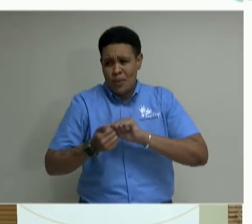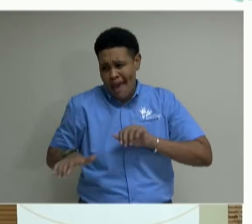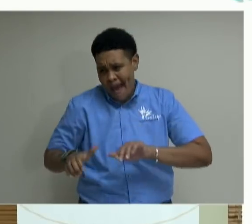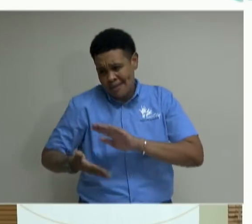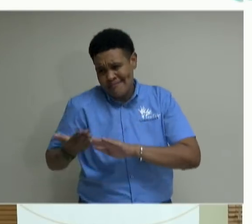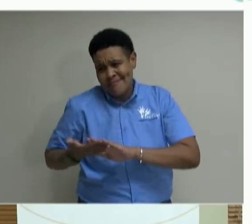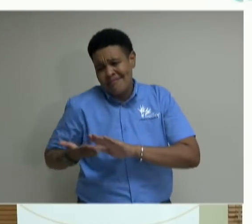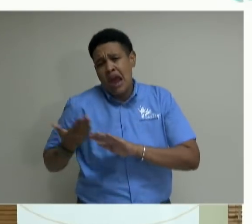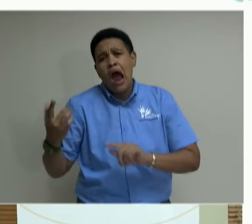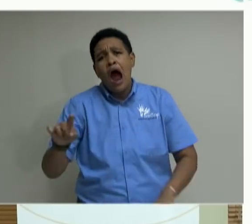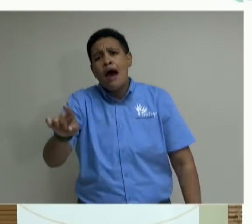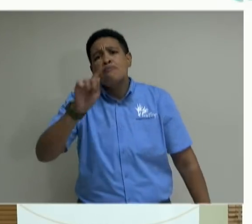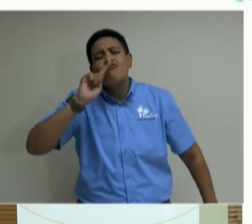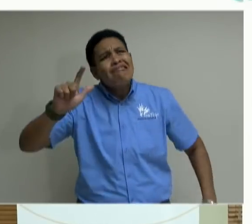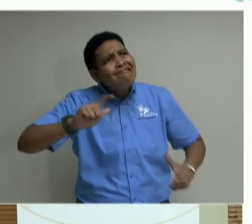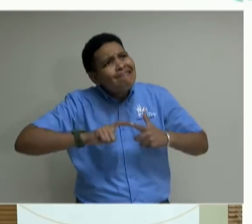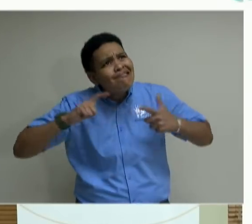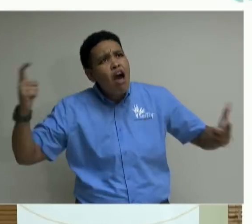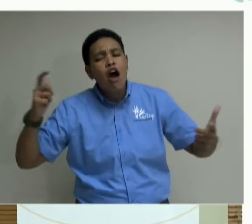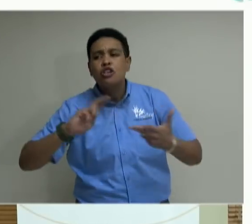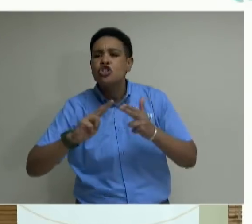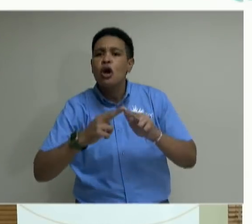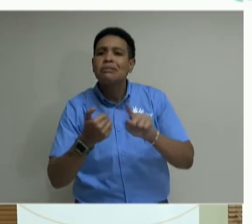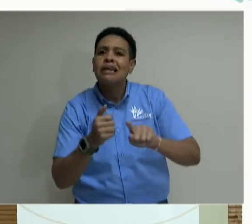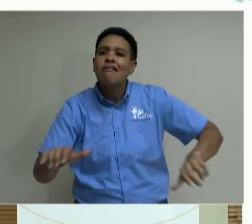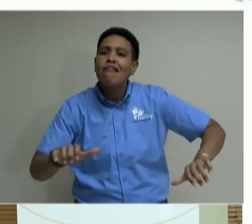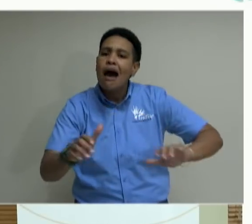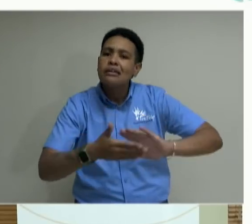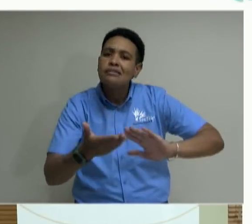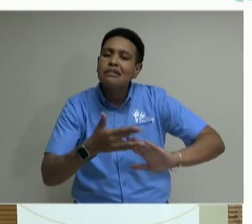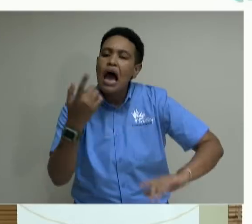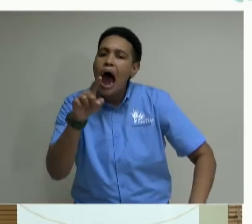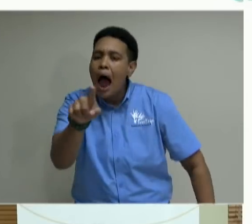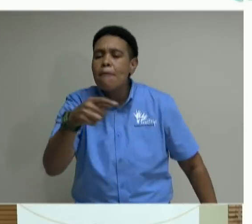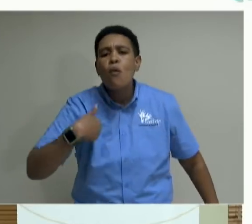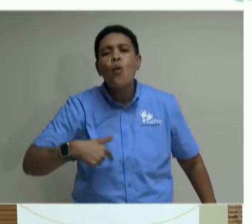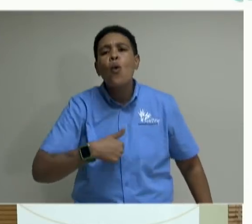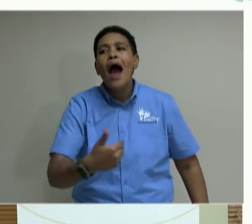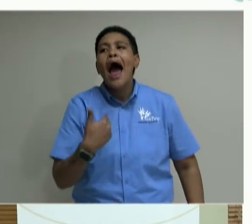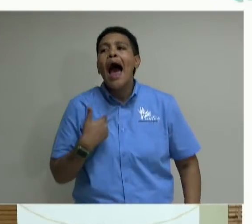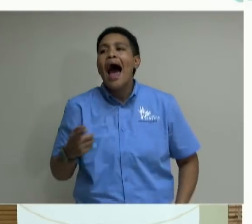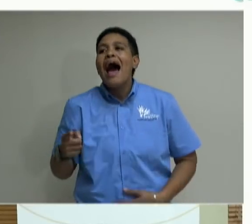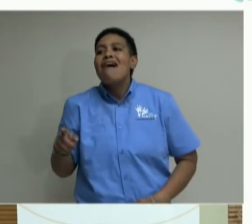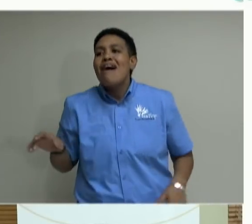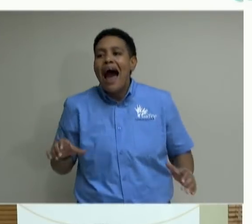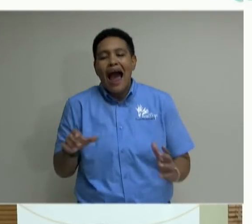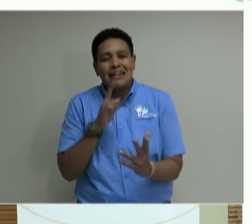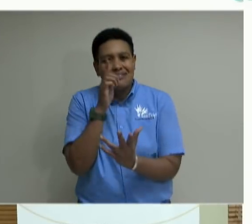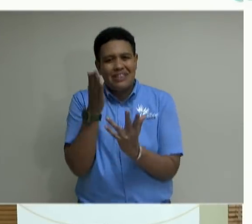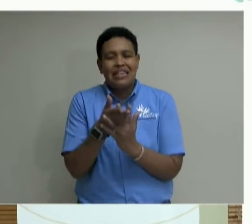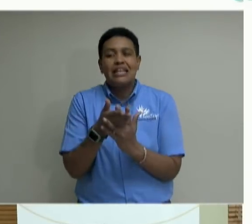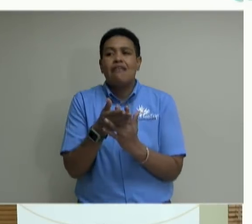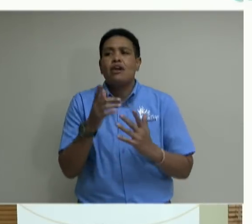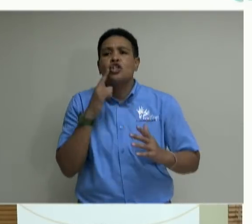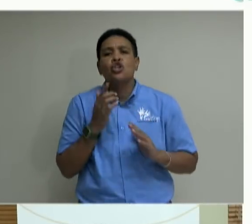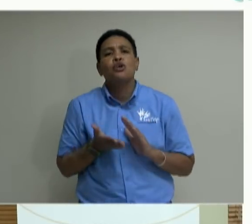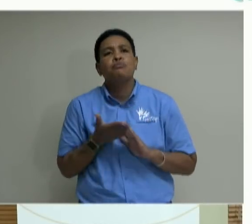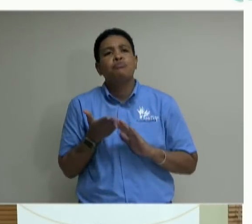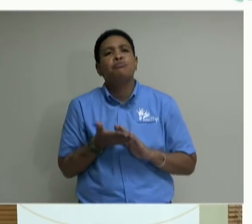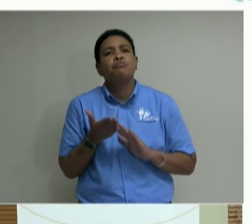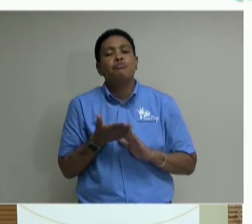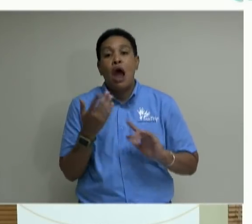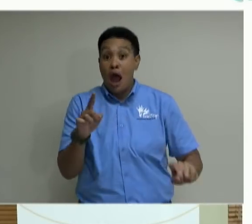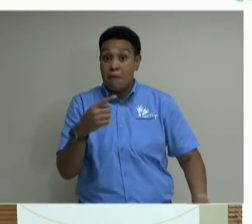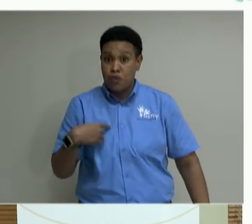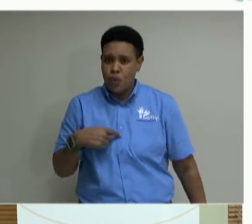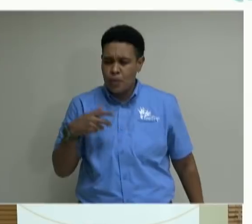cases, the largest number of active cases, we have active interventions going on. So we